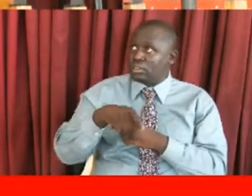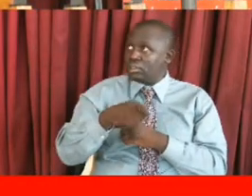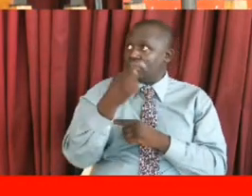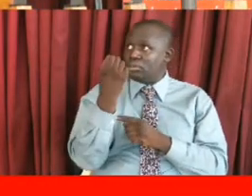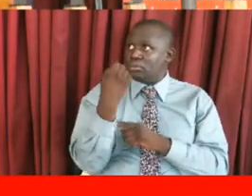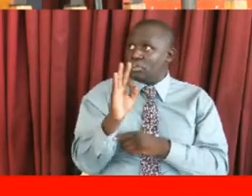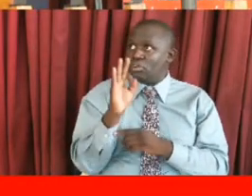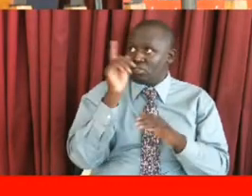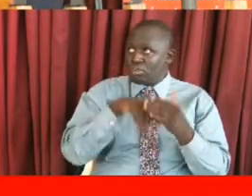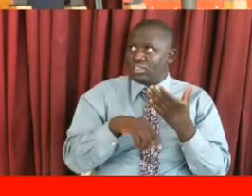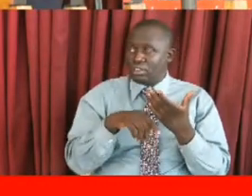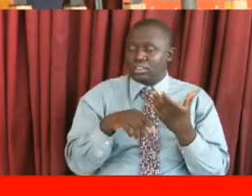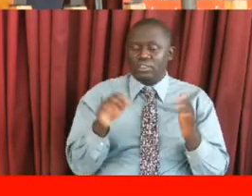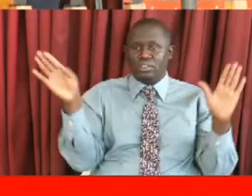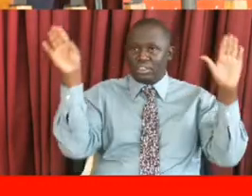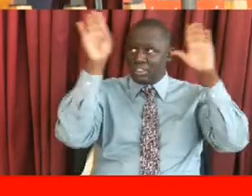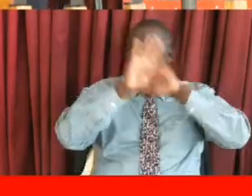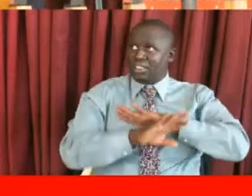churches